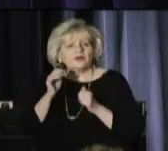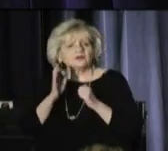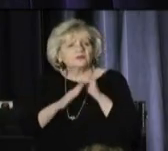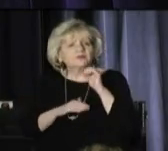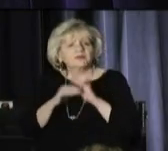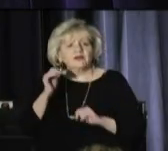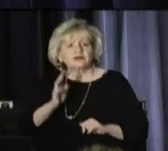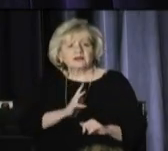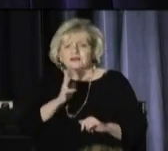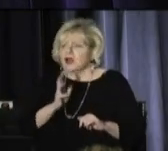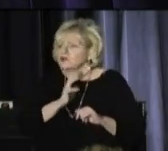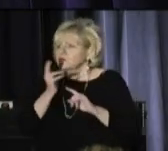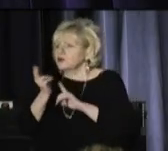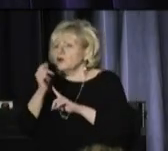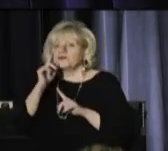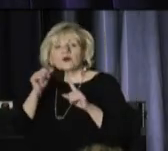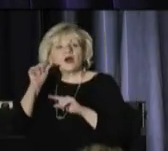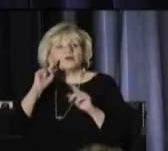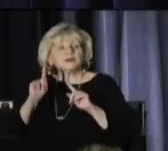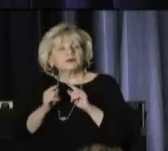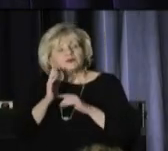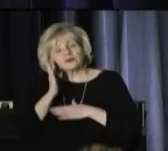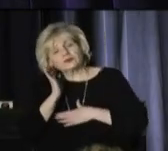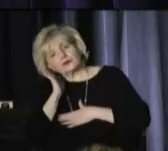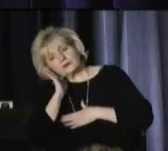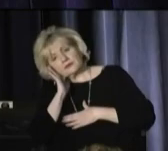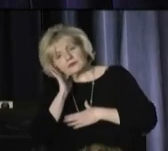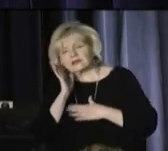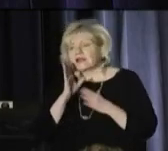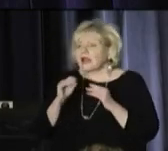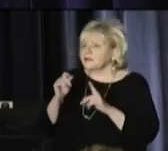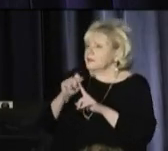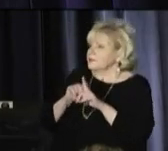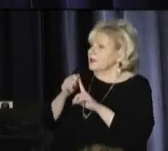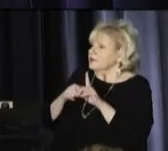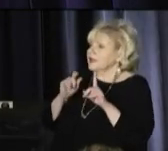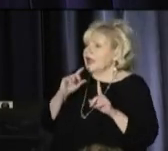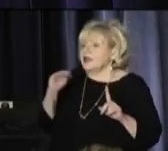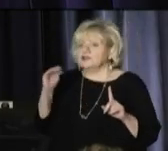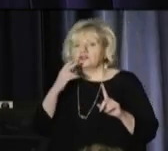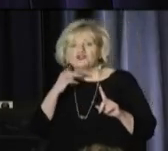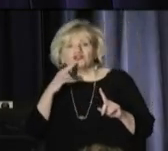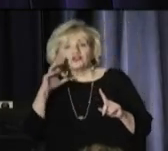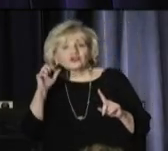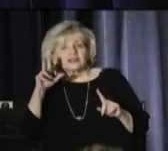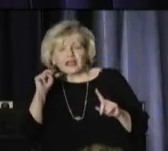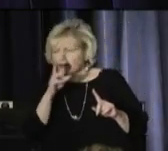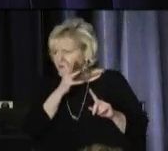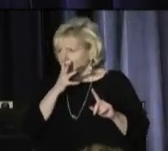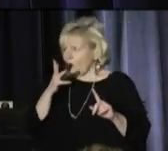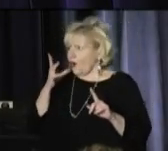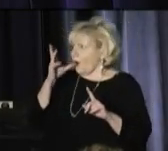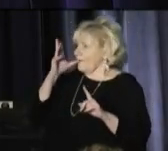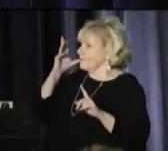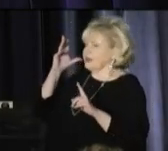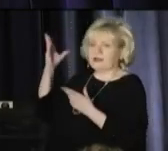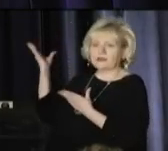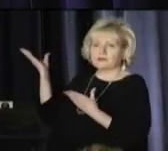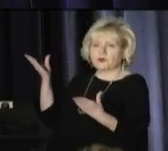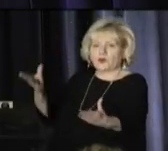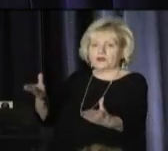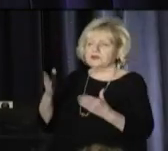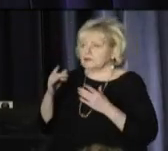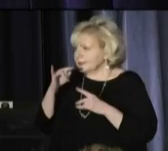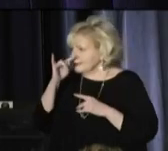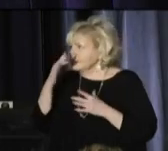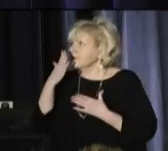hotels for others to rest their heads. The bananas and juca and sugarcane farmed and harvested, exported, while kids